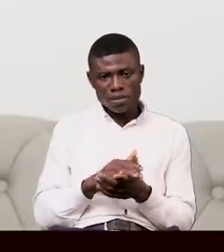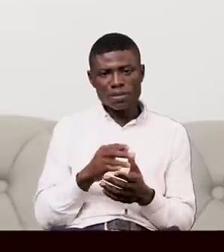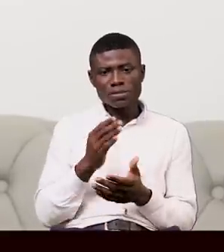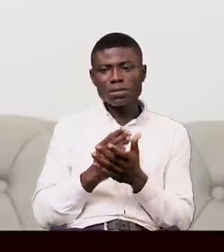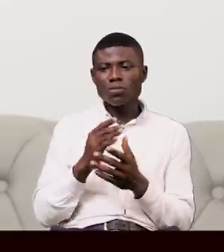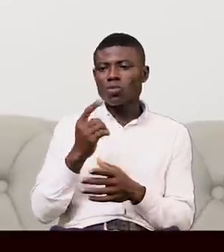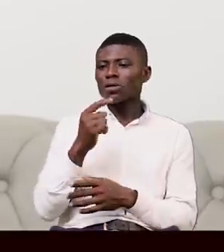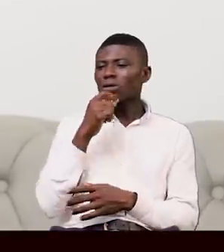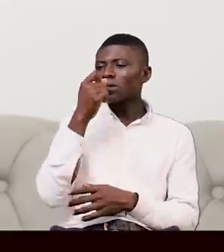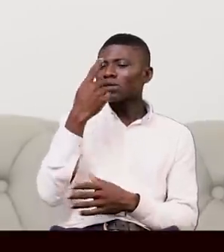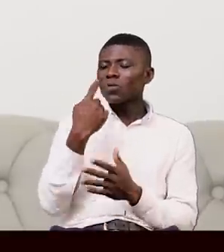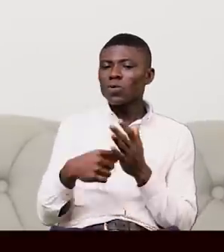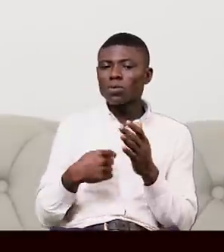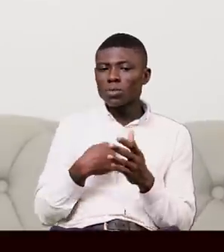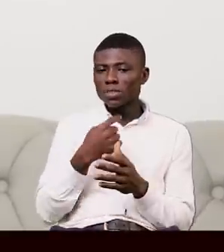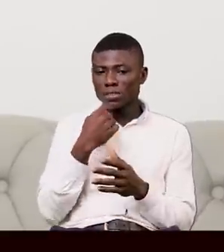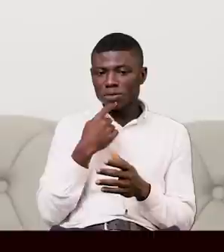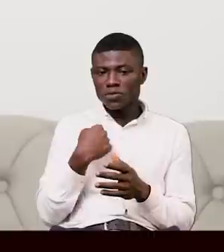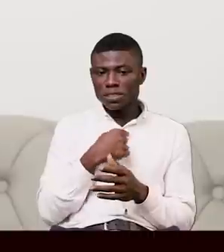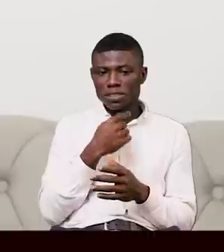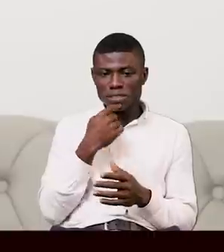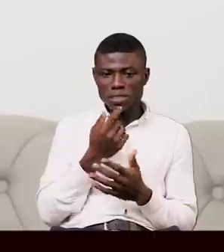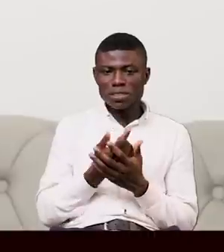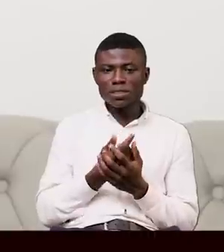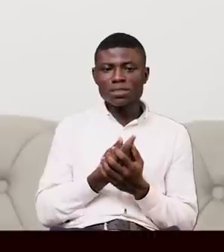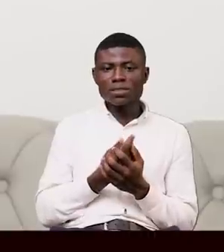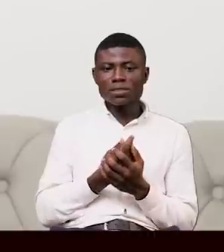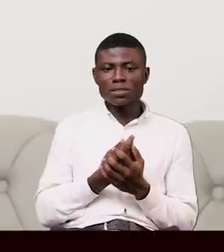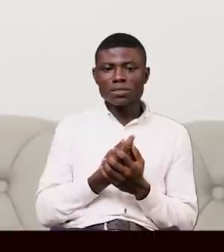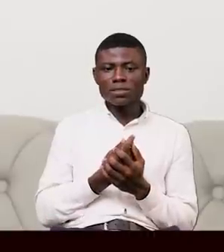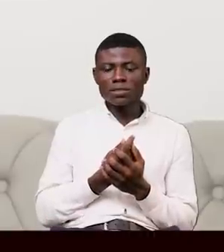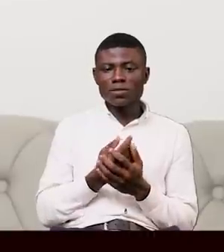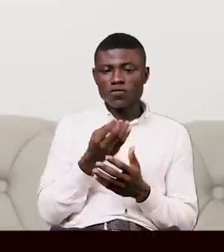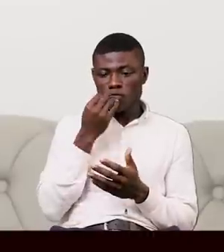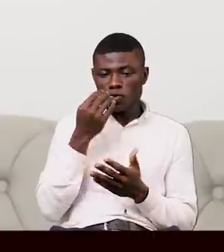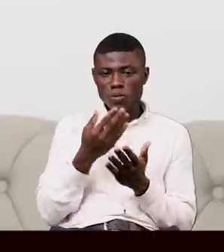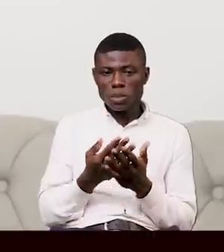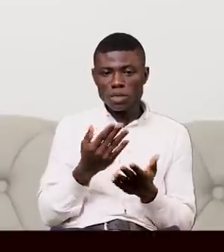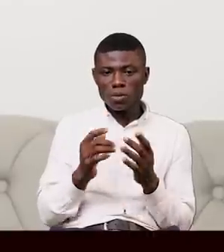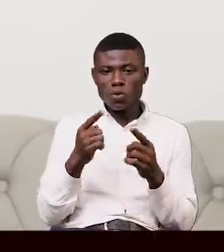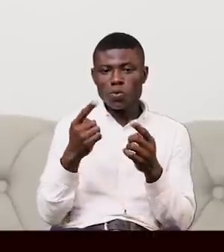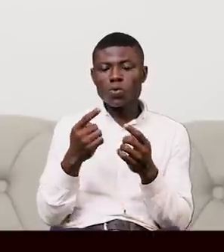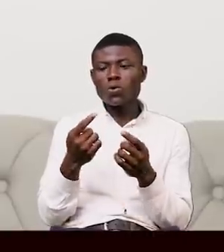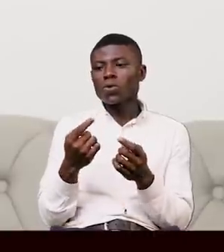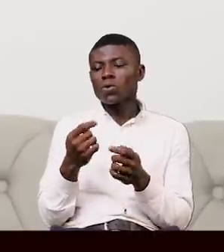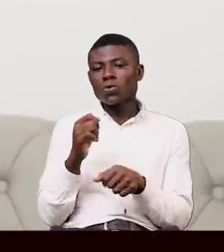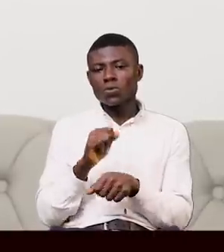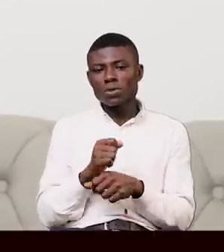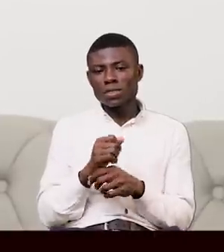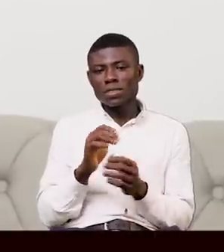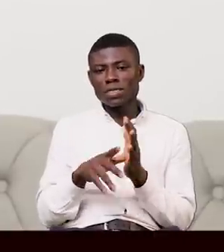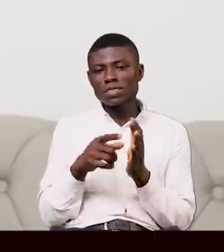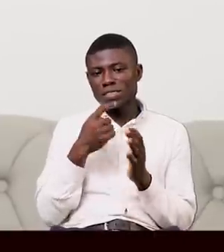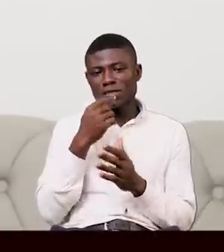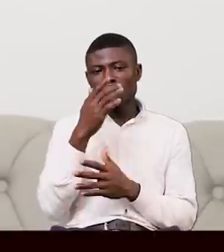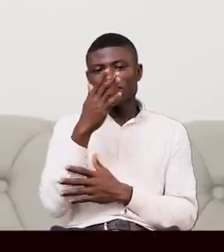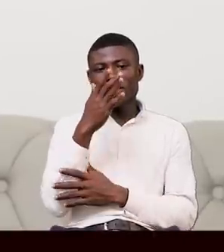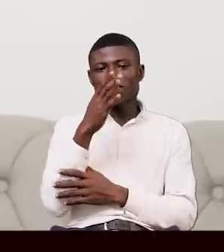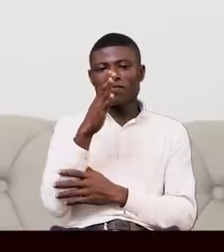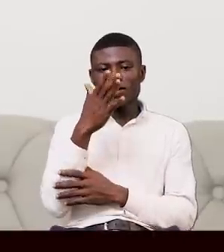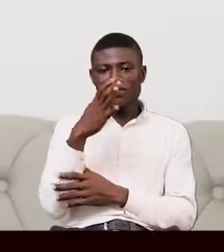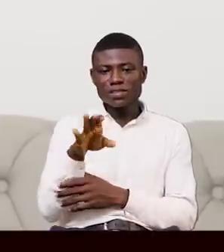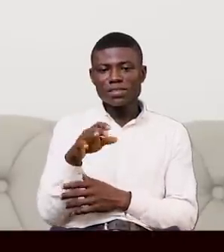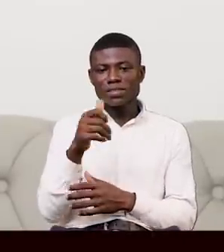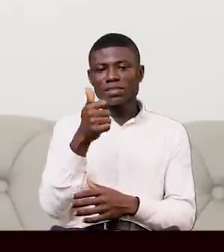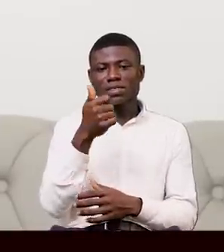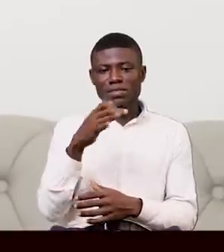ubu wa wanti ase. Se ye se o ye you chop money. Obi a wo kw adwuma na bi a wo chop money bi a 5 cedi ana 10 cedi